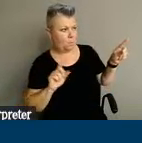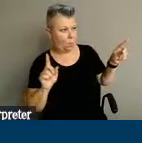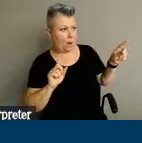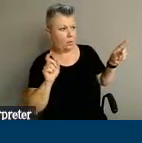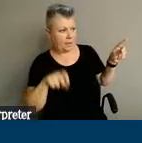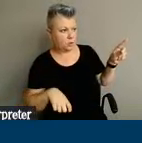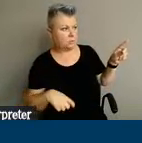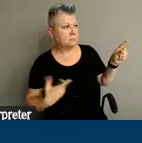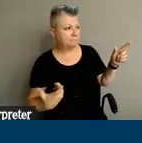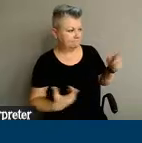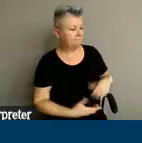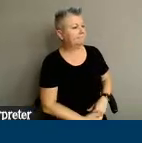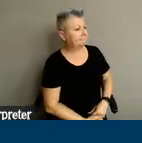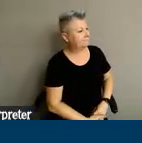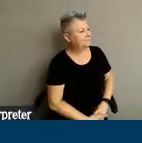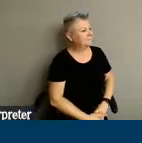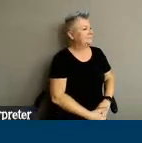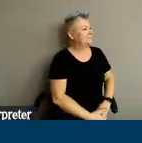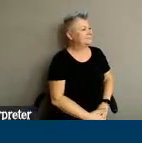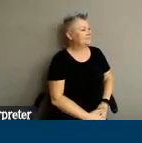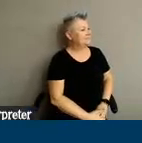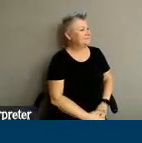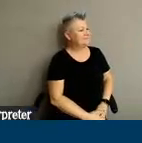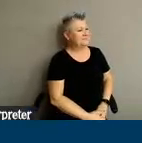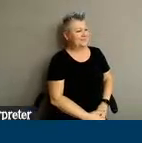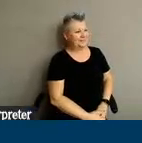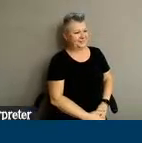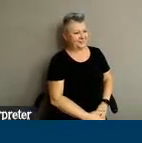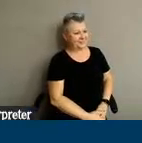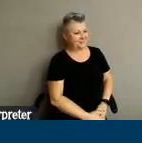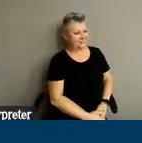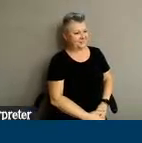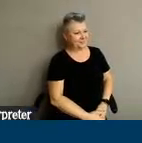All right. Thank you.